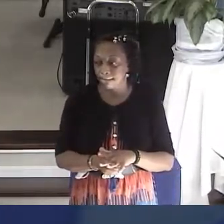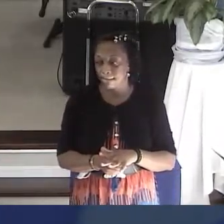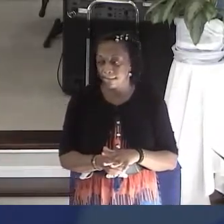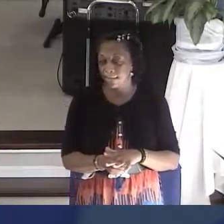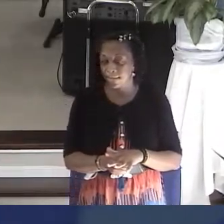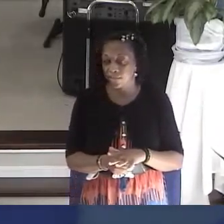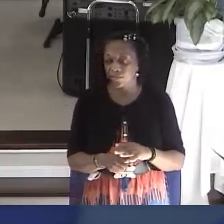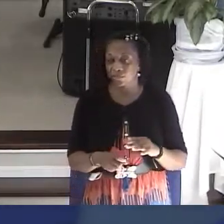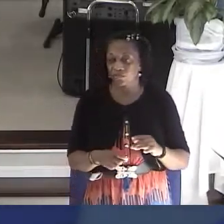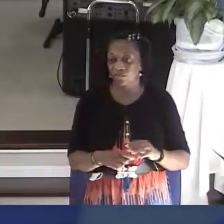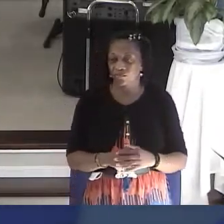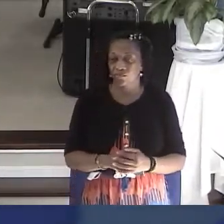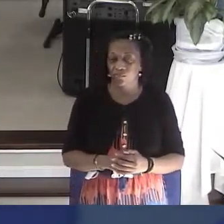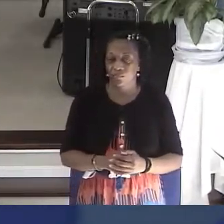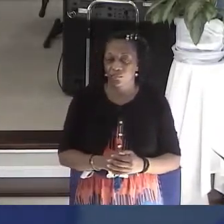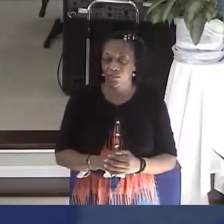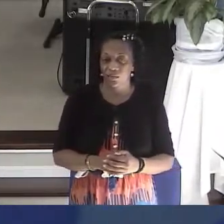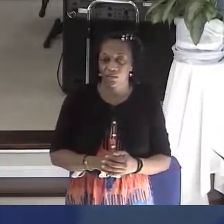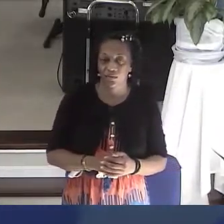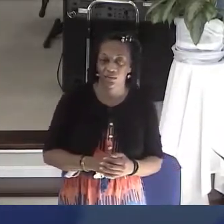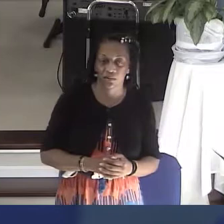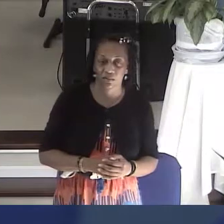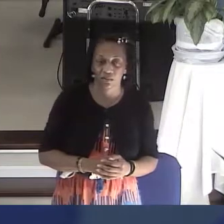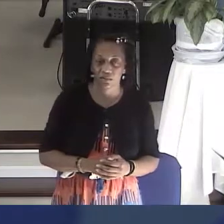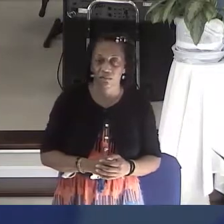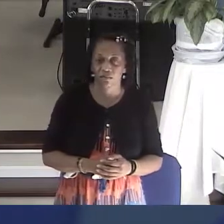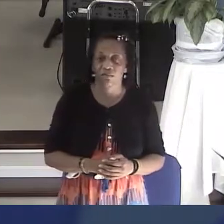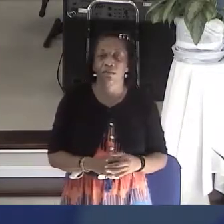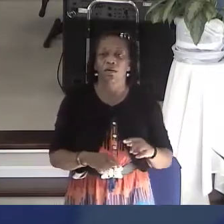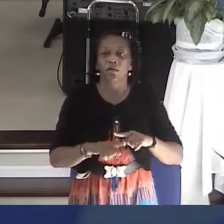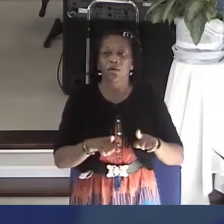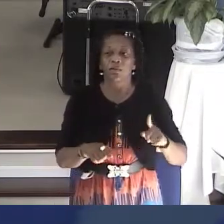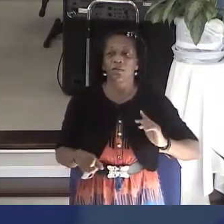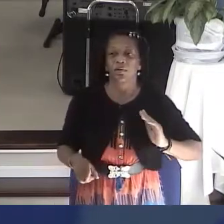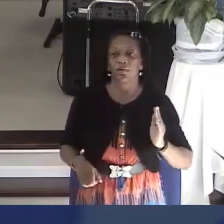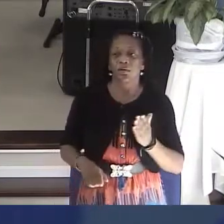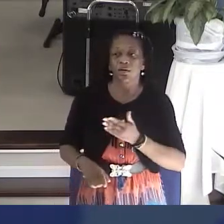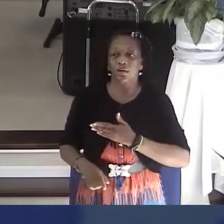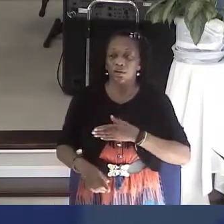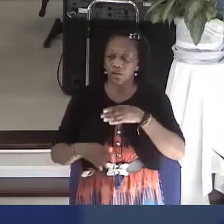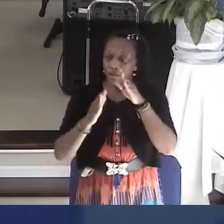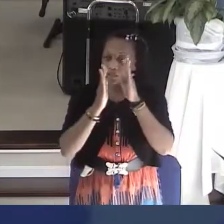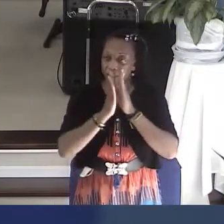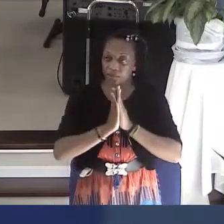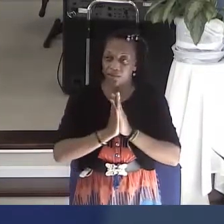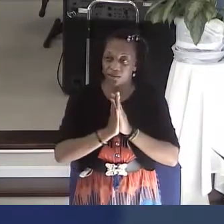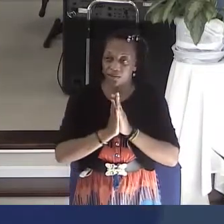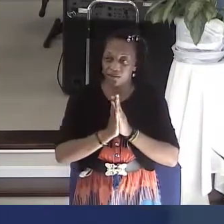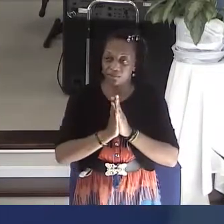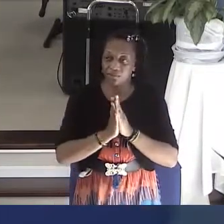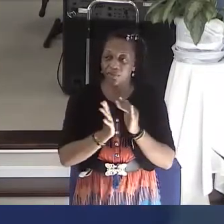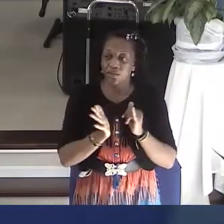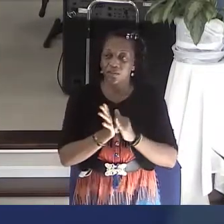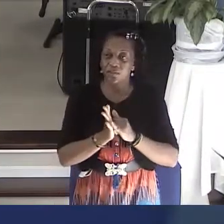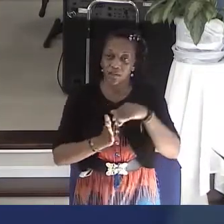is that God will draw us closer to Him, saturate us,